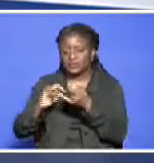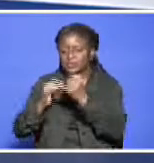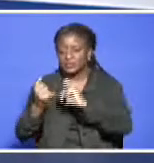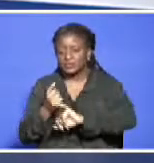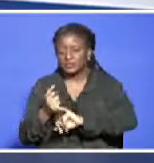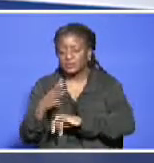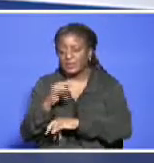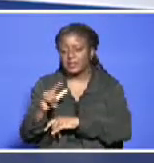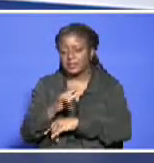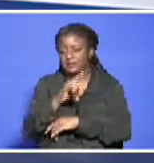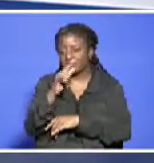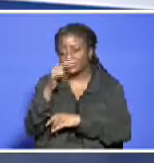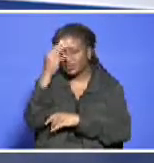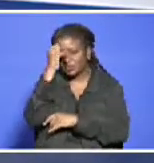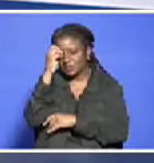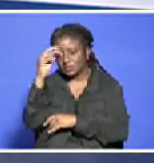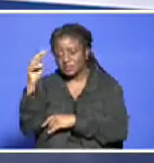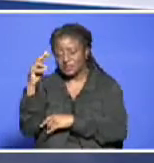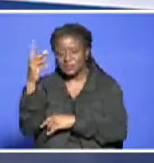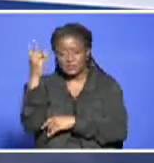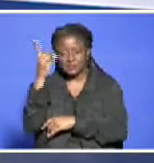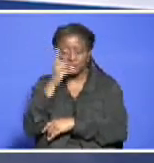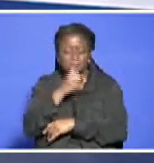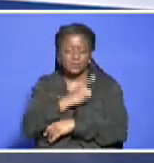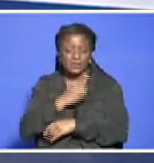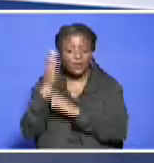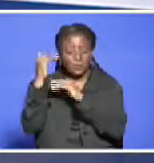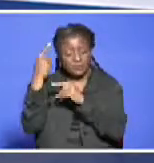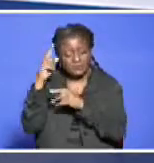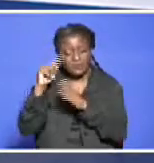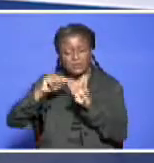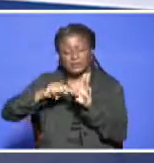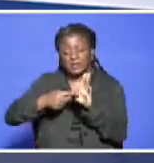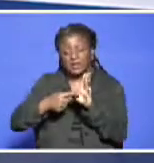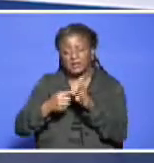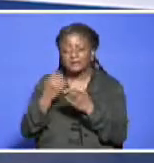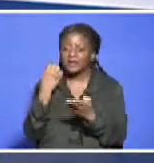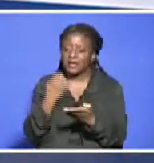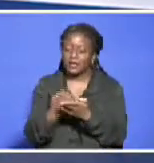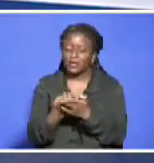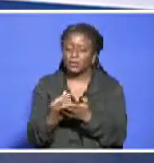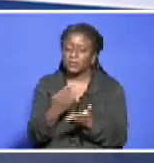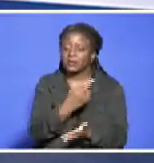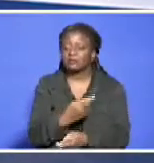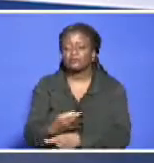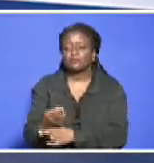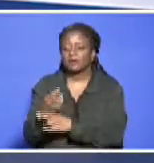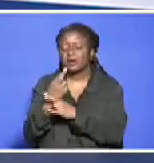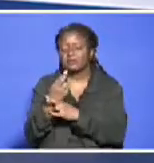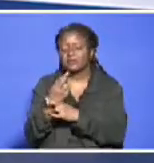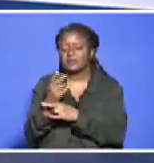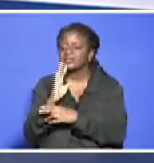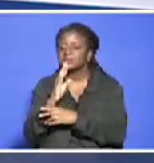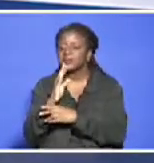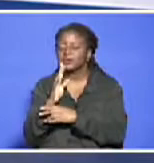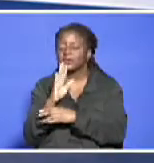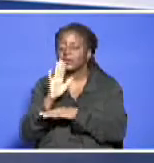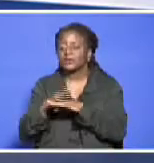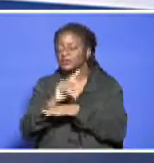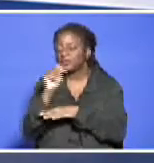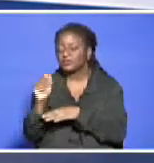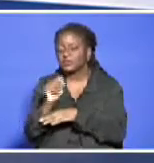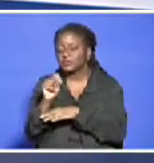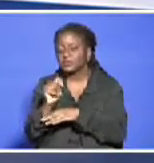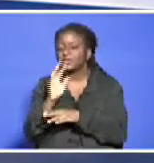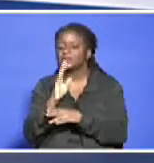de Aguila, is hoping for the start of an economic recovery. De Aguila, who spoke to reporters outside Cabinet Tuesday, weighed in on the